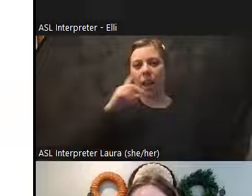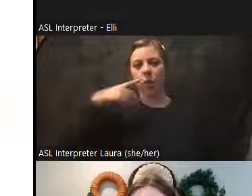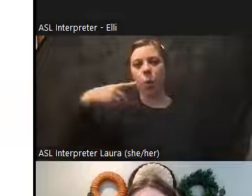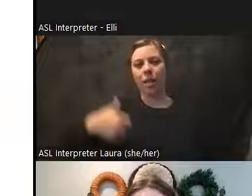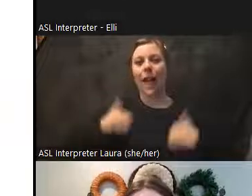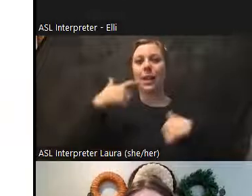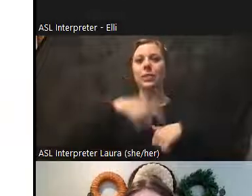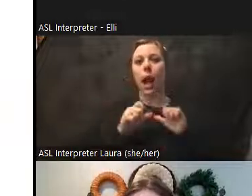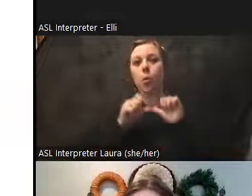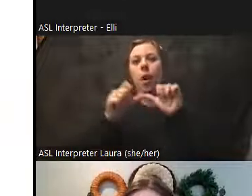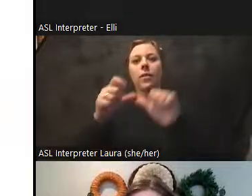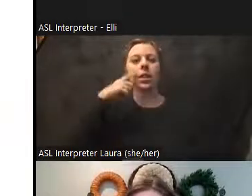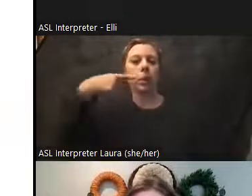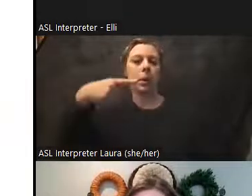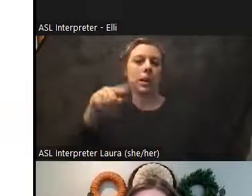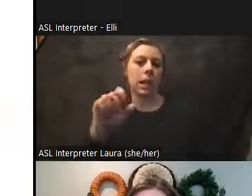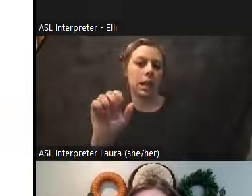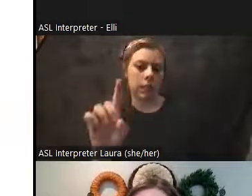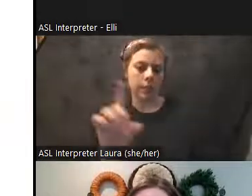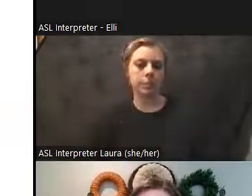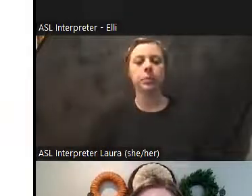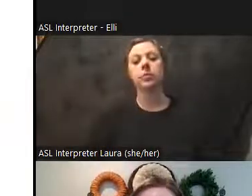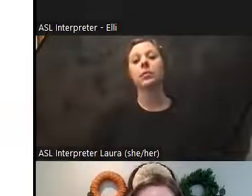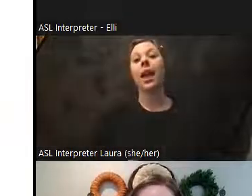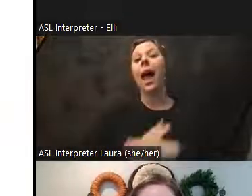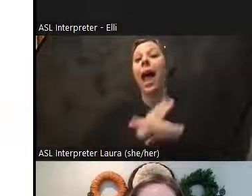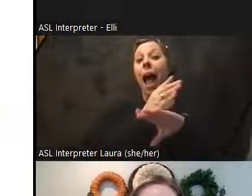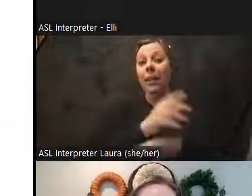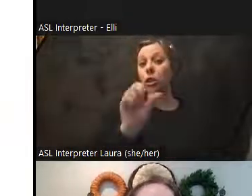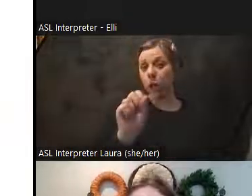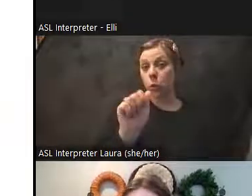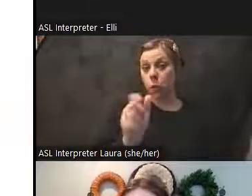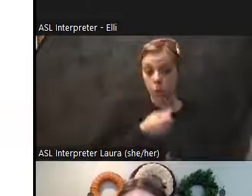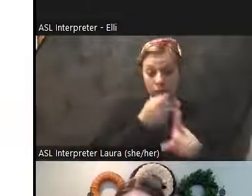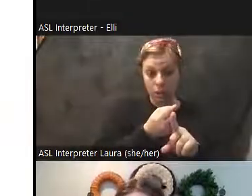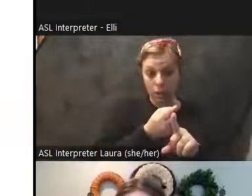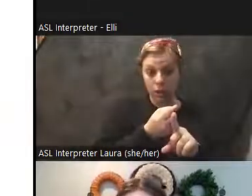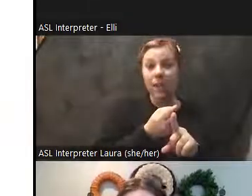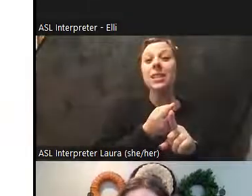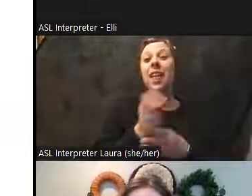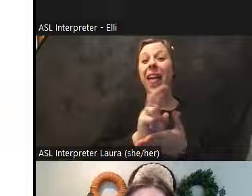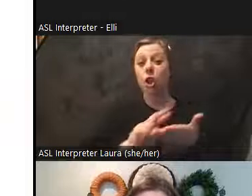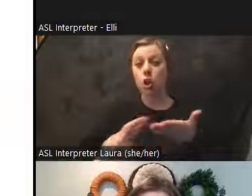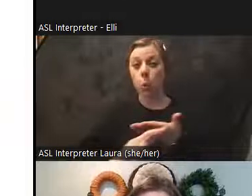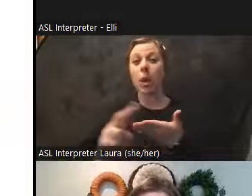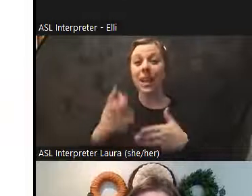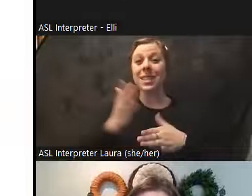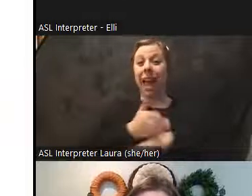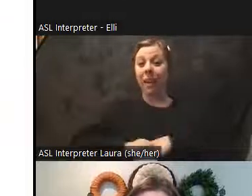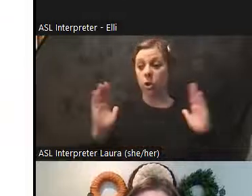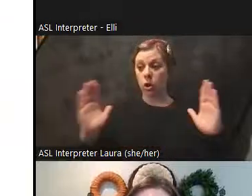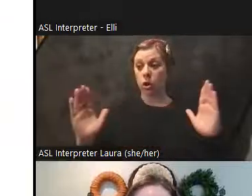In the 2 weeks following a sexual assault, 94% of women experience trauma